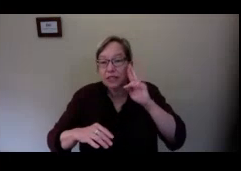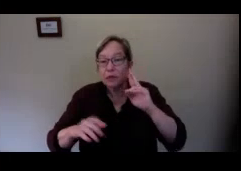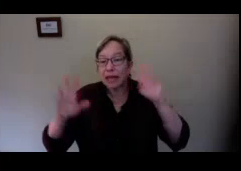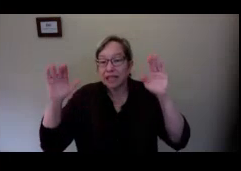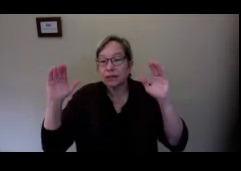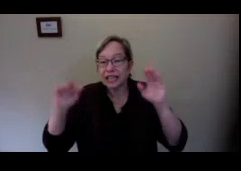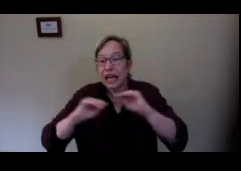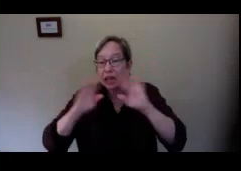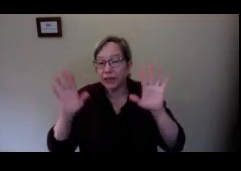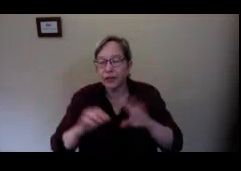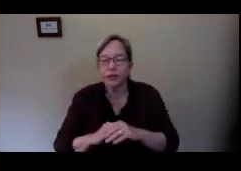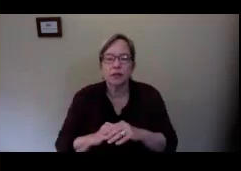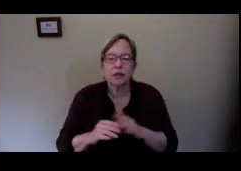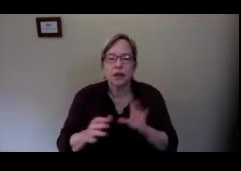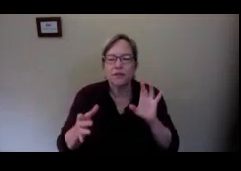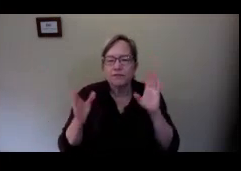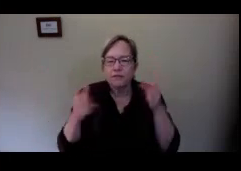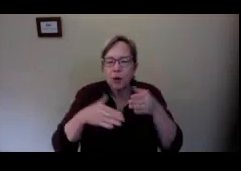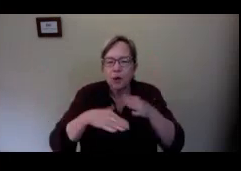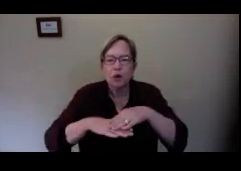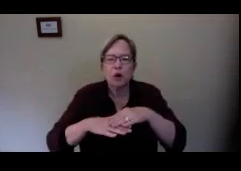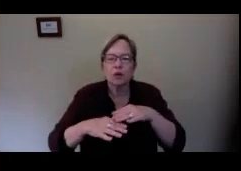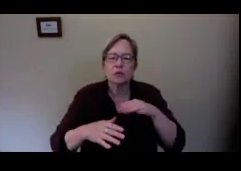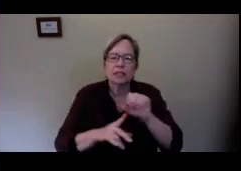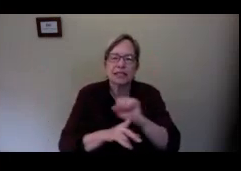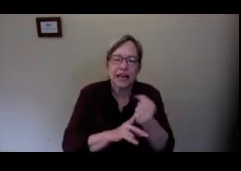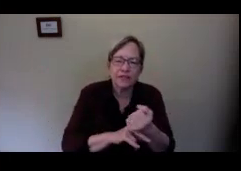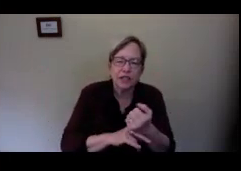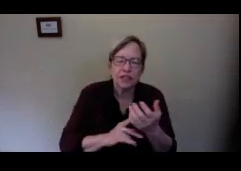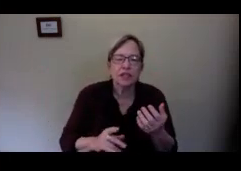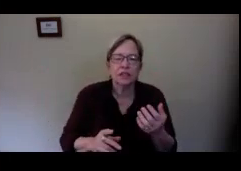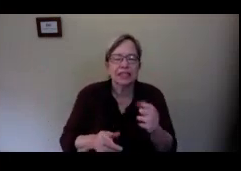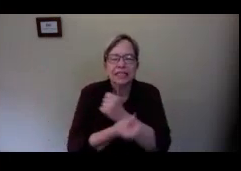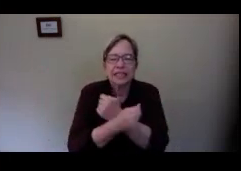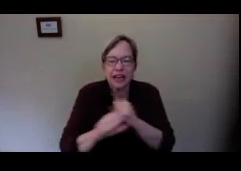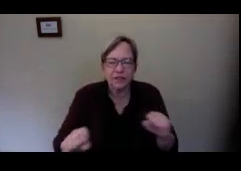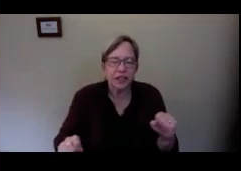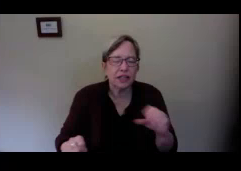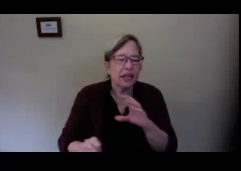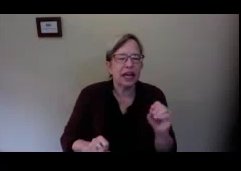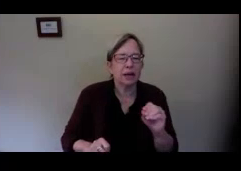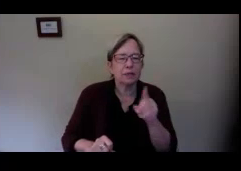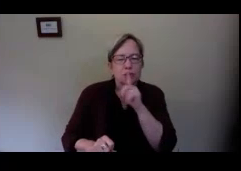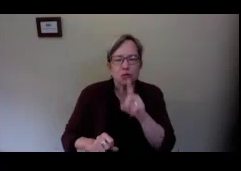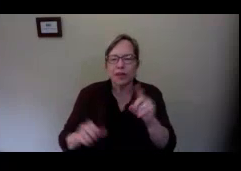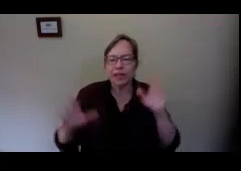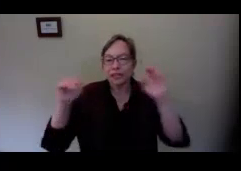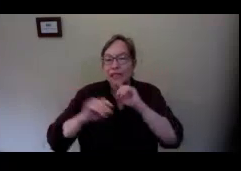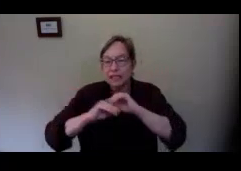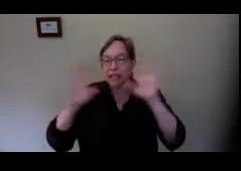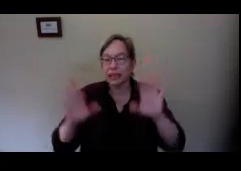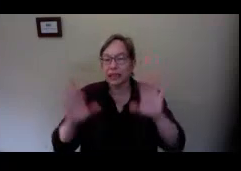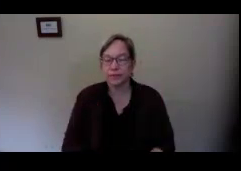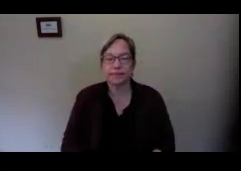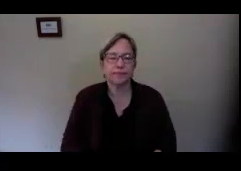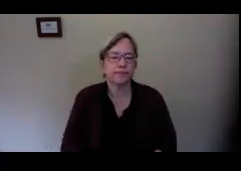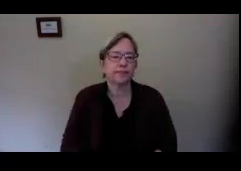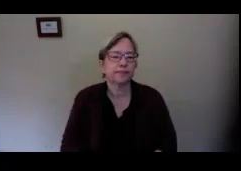priorities, as we said, around safety should be the priority, and that the expectation is clear, and realize